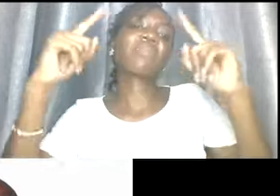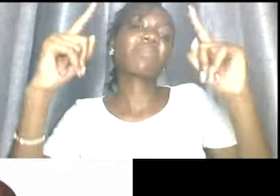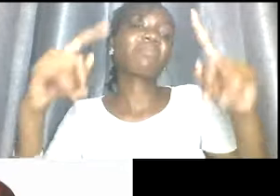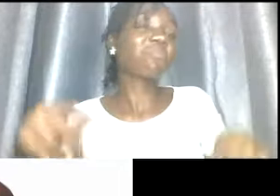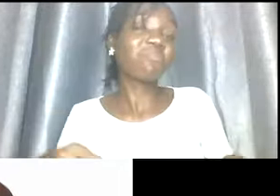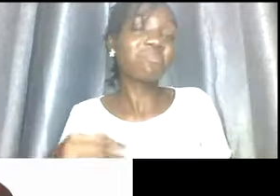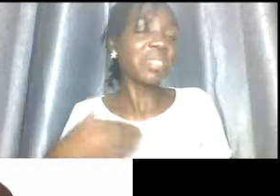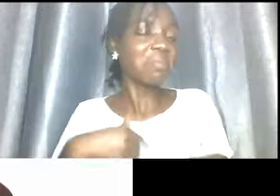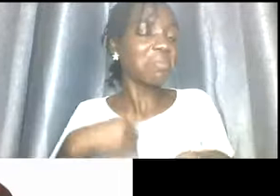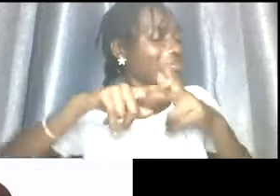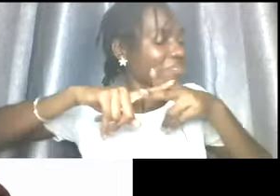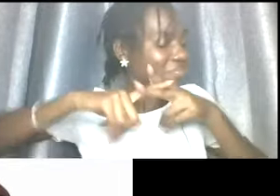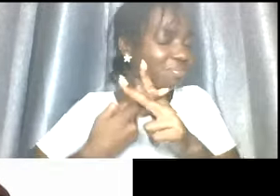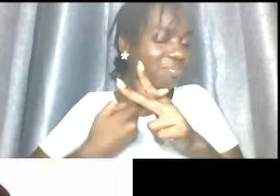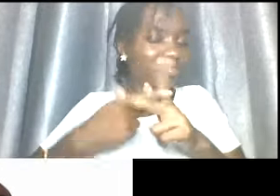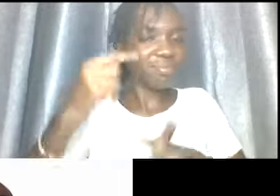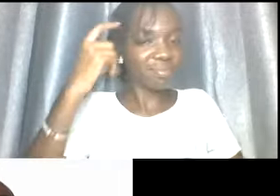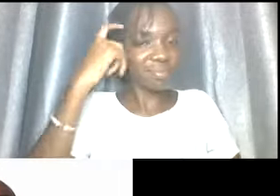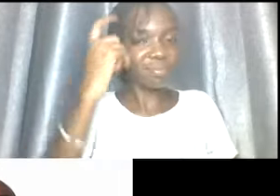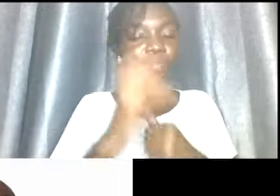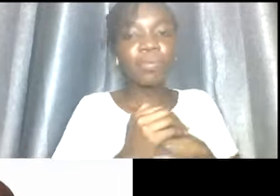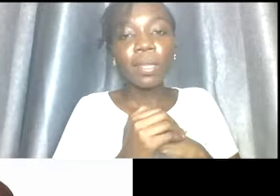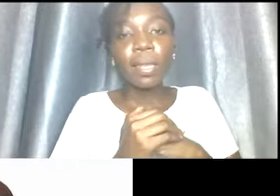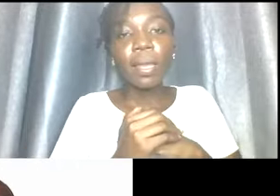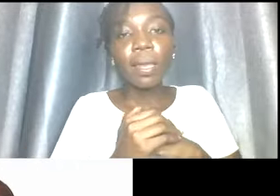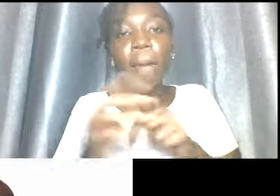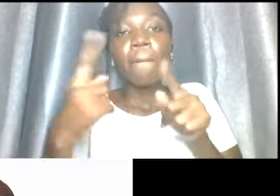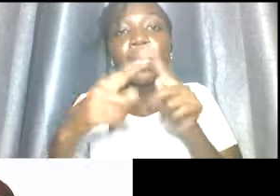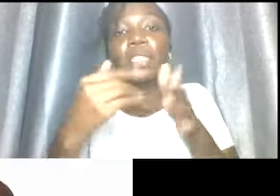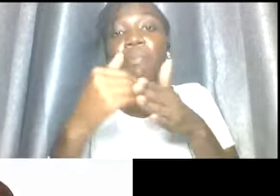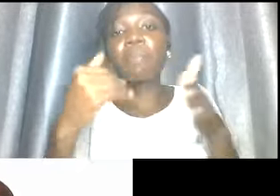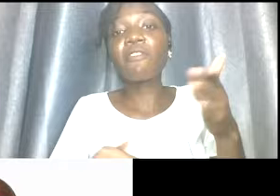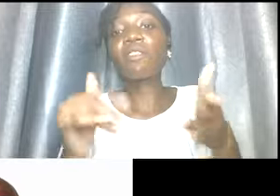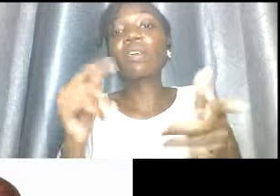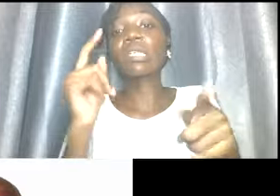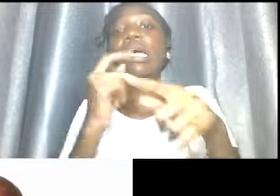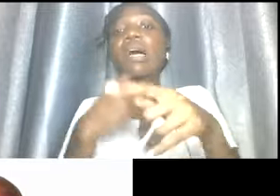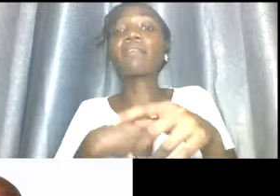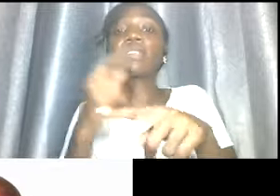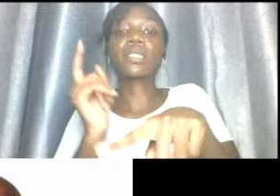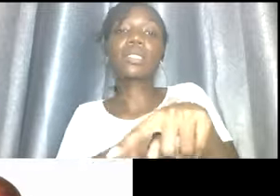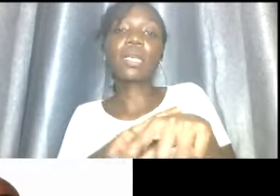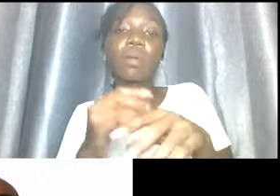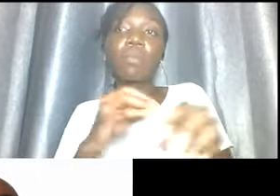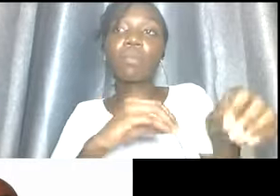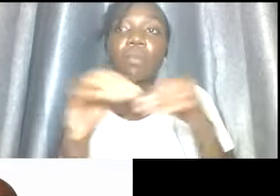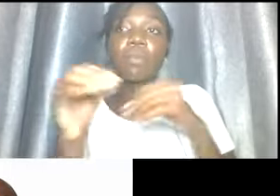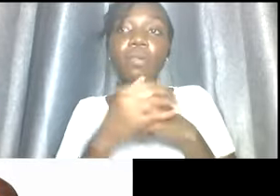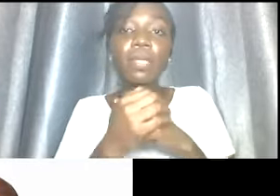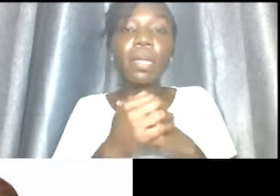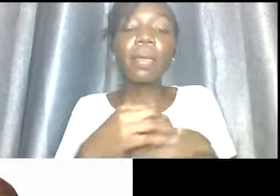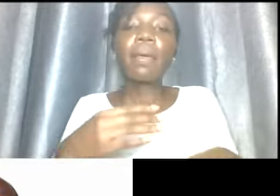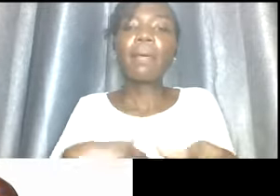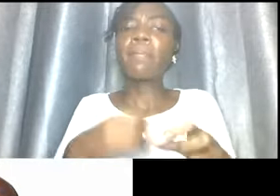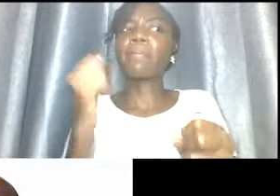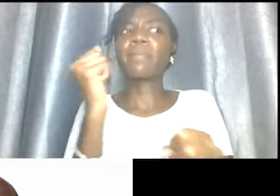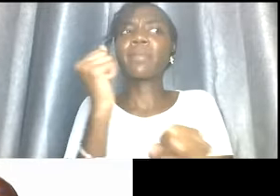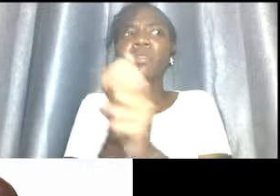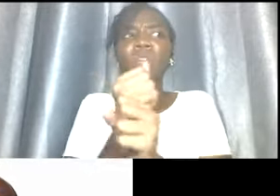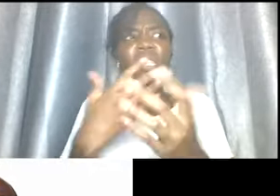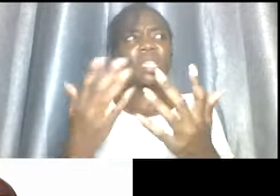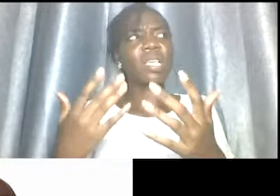mindset. But before I had the chance to move to Exuma, I ended up working for a fast food